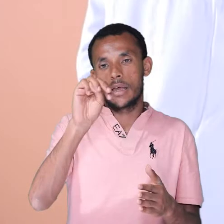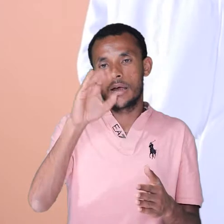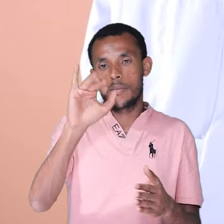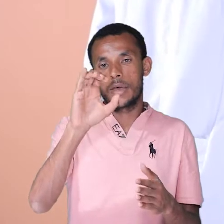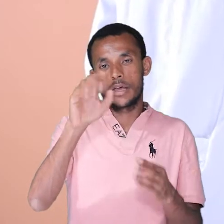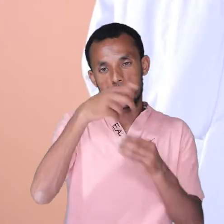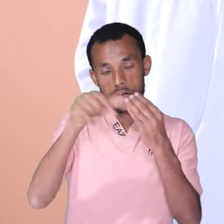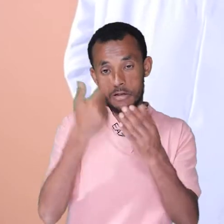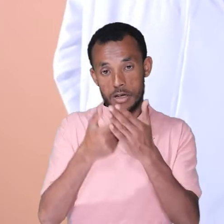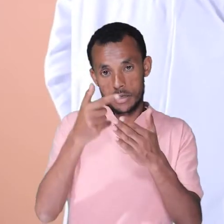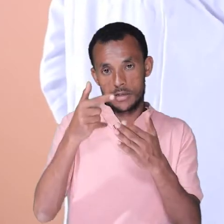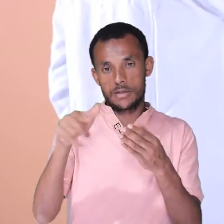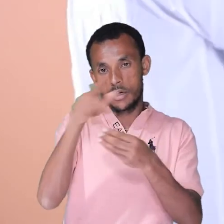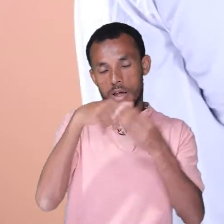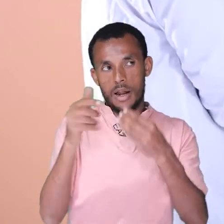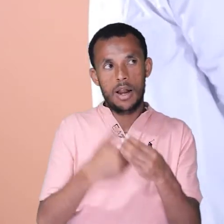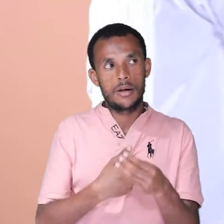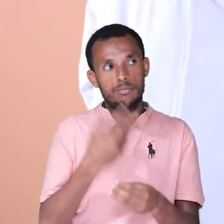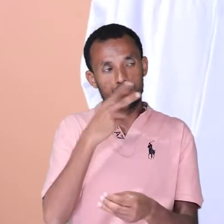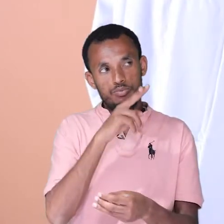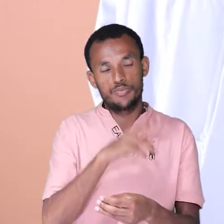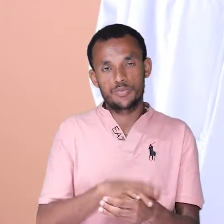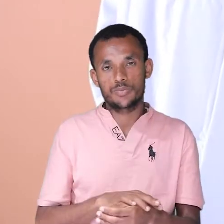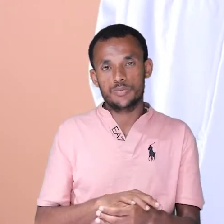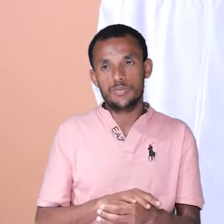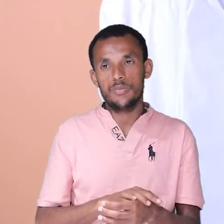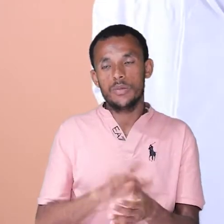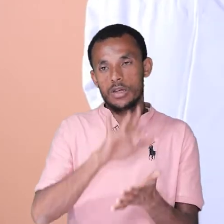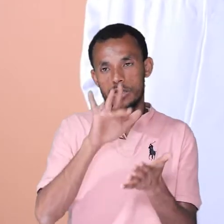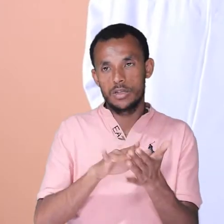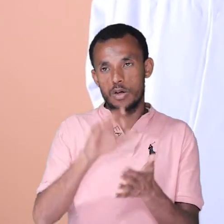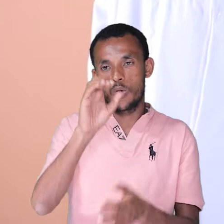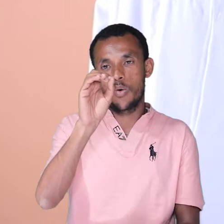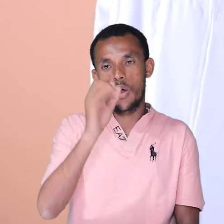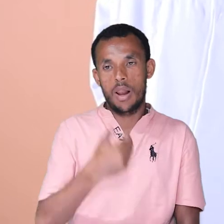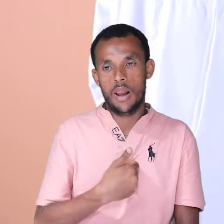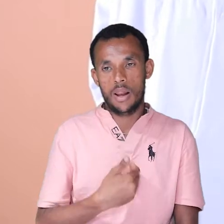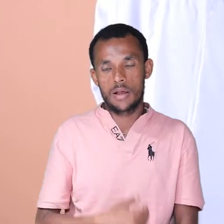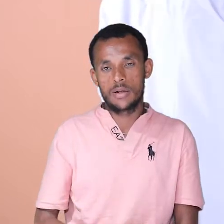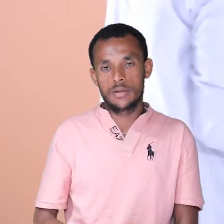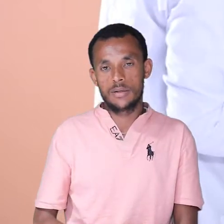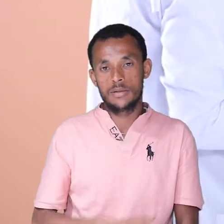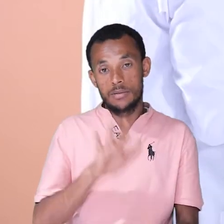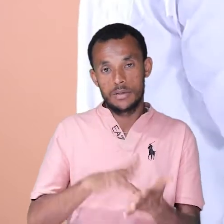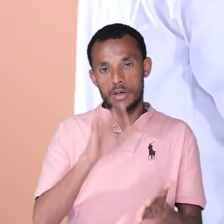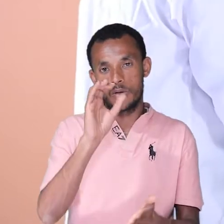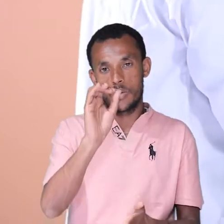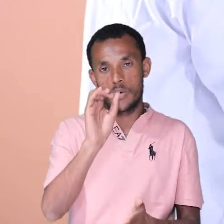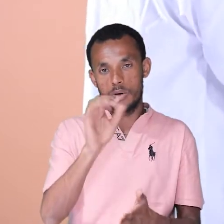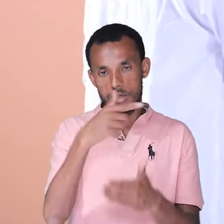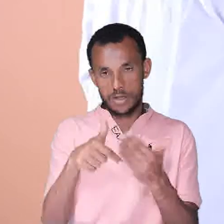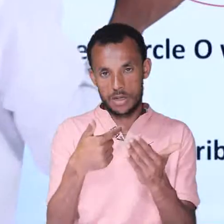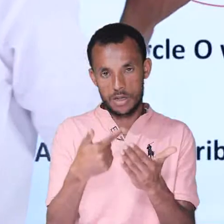there is a circle here. This is circle with center O. This one is center O.